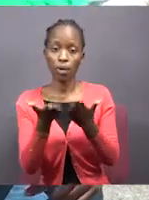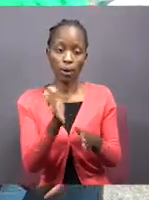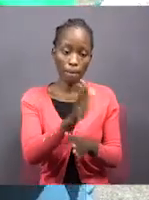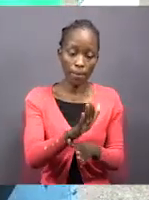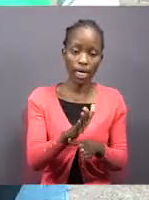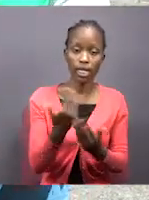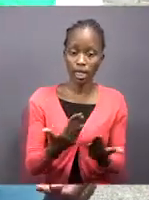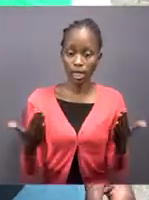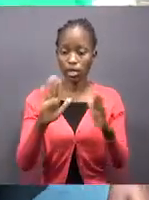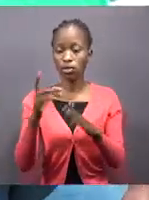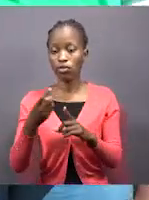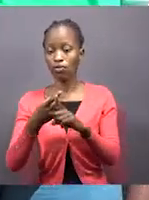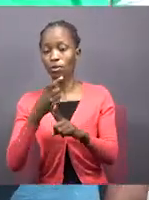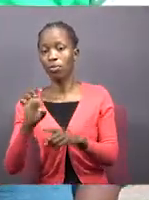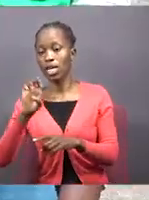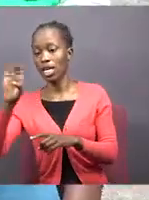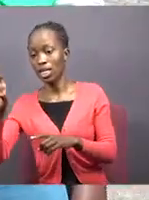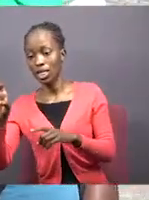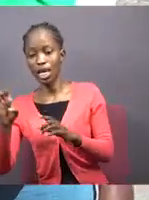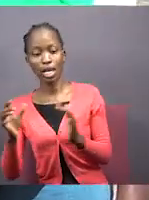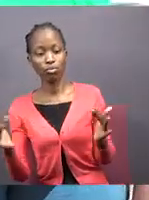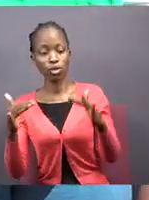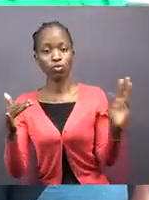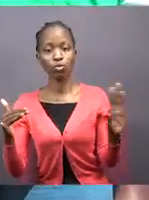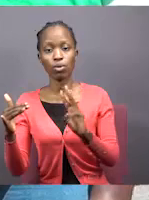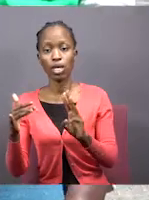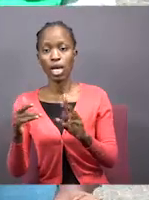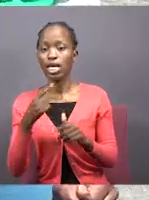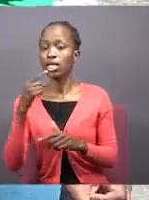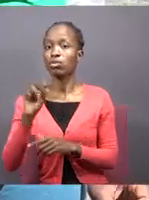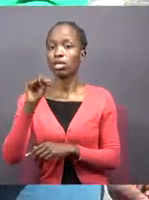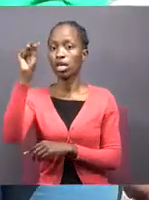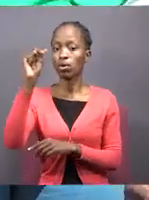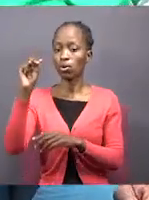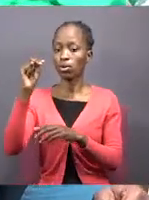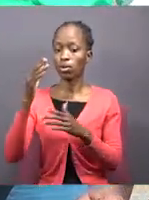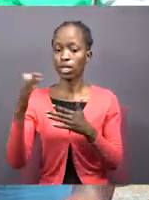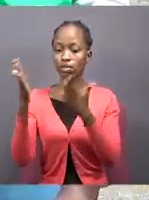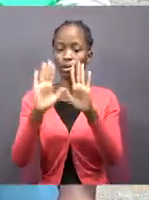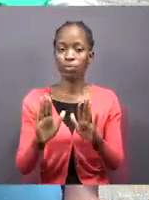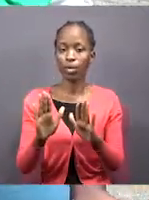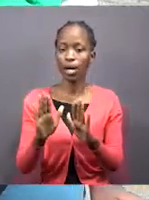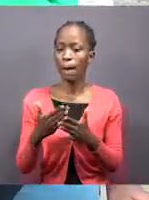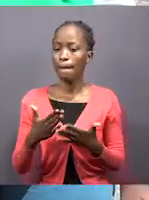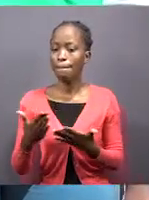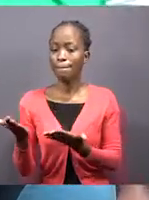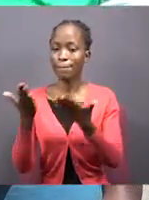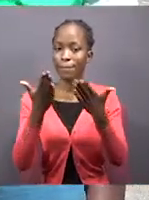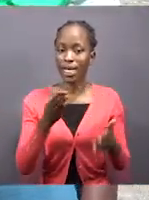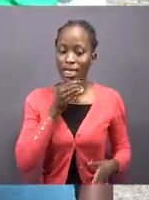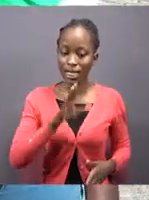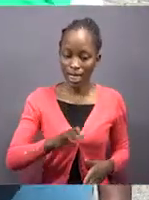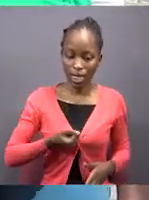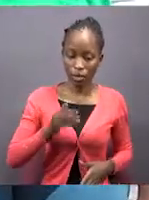west. I'll say to the north, give them up, and to the south, do not hold them back. Bring my sons from afar and my daughters from the ends of the